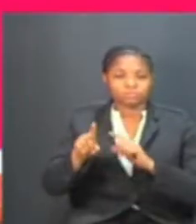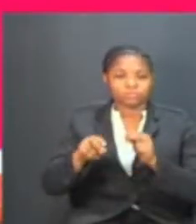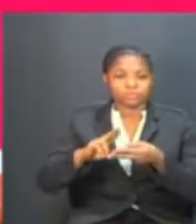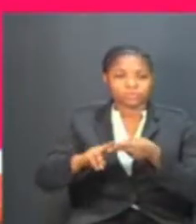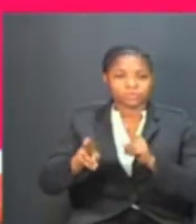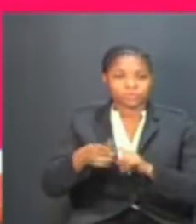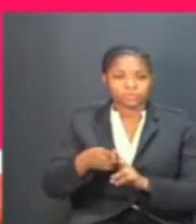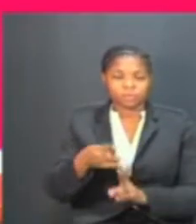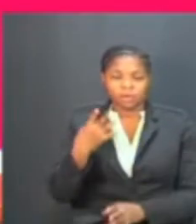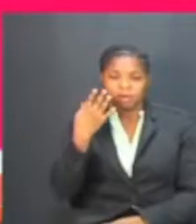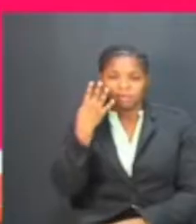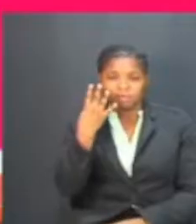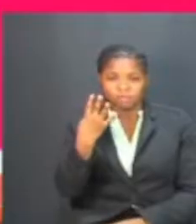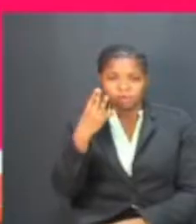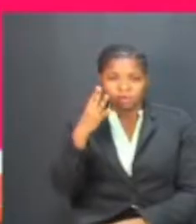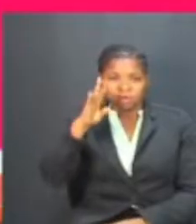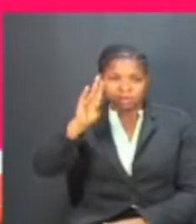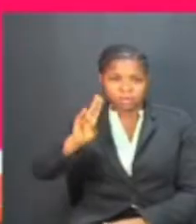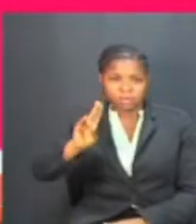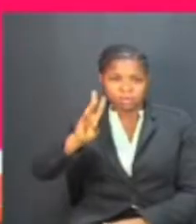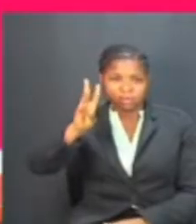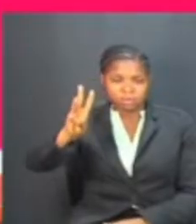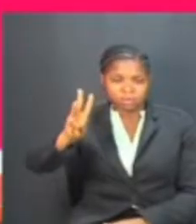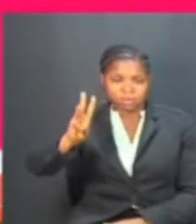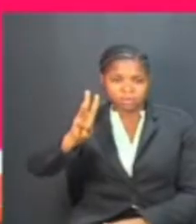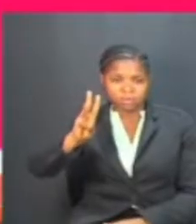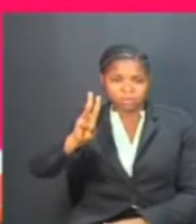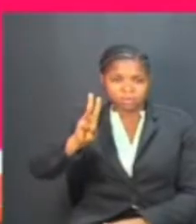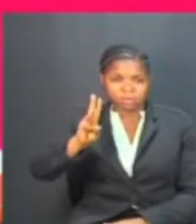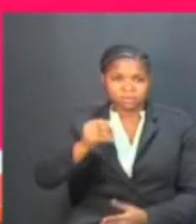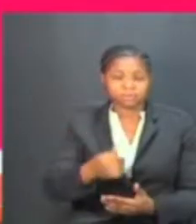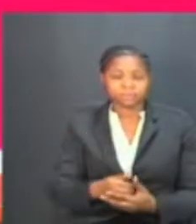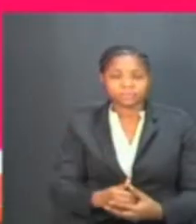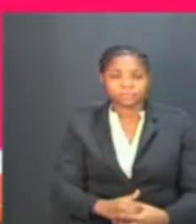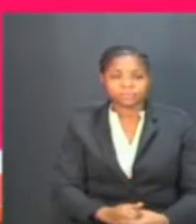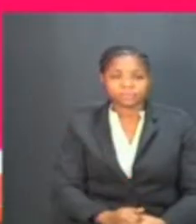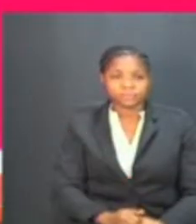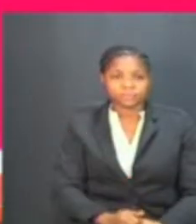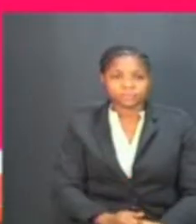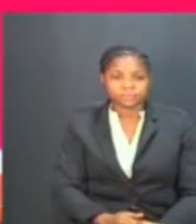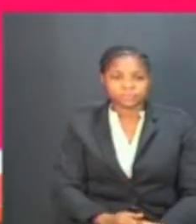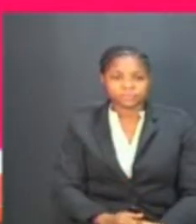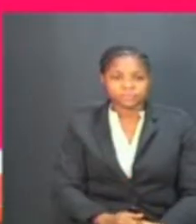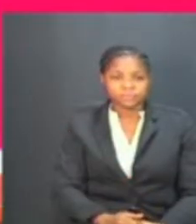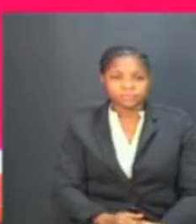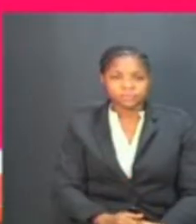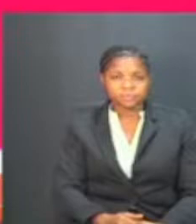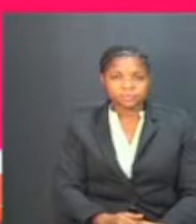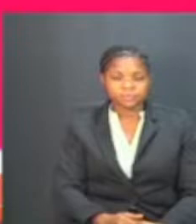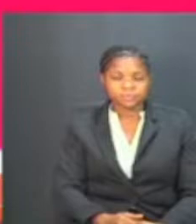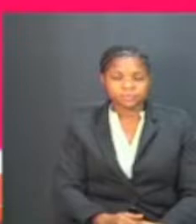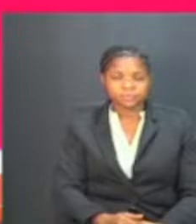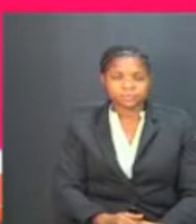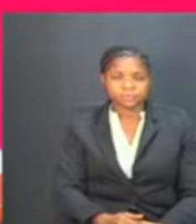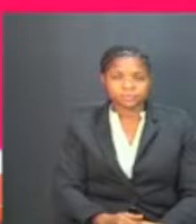476, standing in the name of Kwabena Boati, Member of Parliament for Ejisu. Honourable Member, you have the floor.